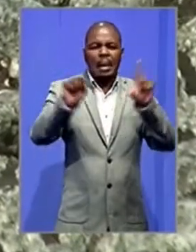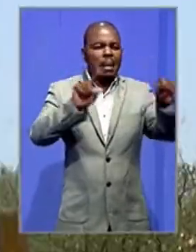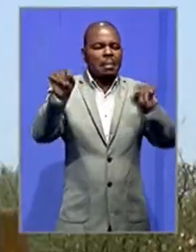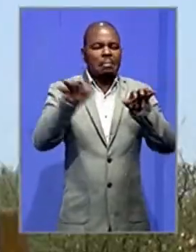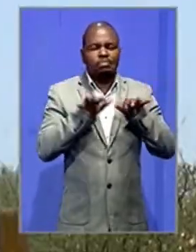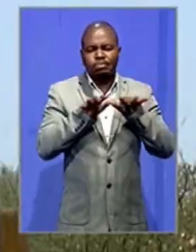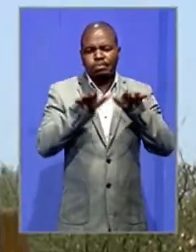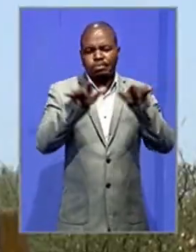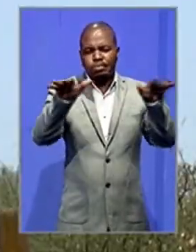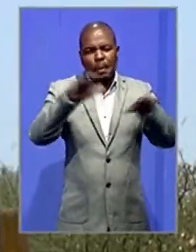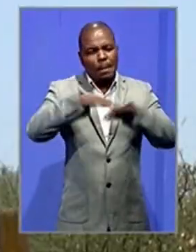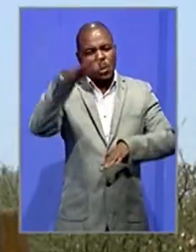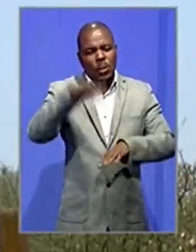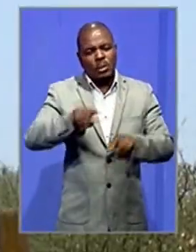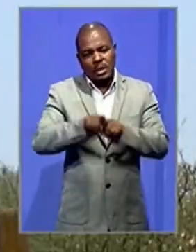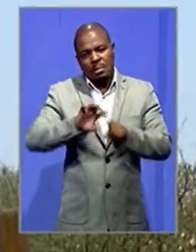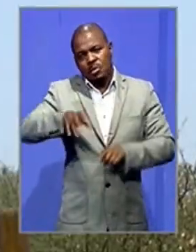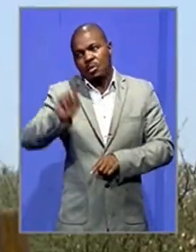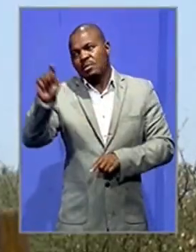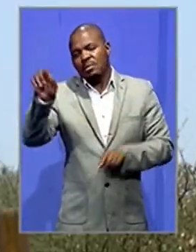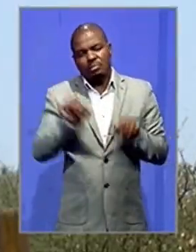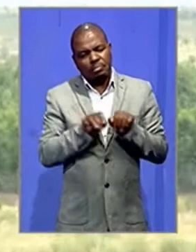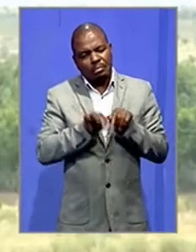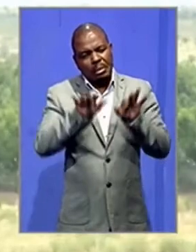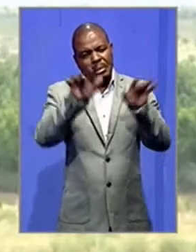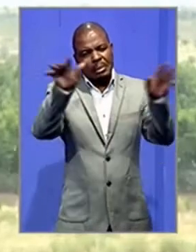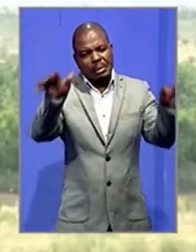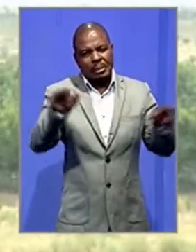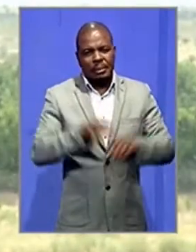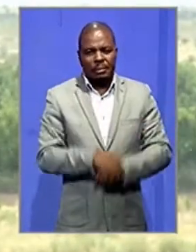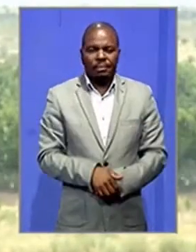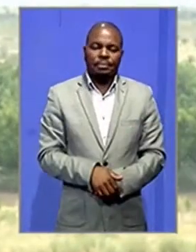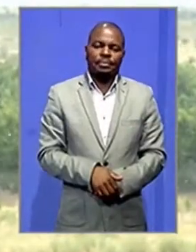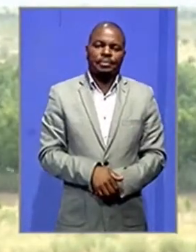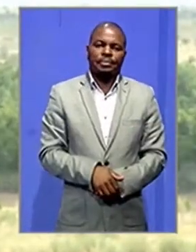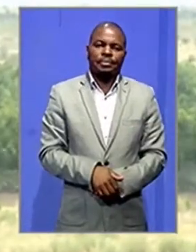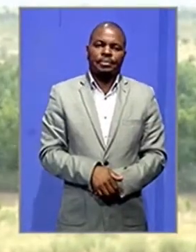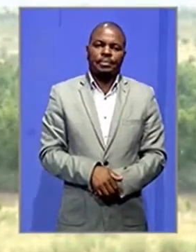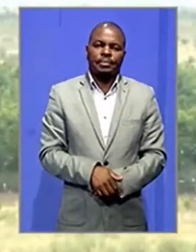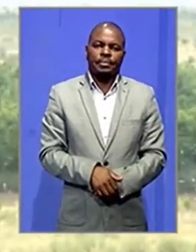diprofenseng tse haufinyana. Ke Katleho Mrapela, SABC News, Kimberley.